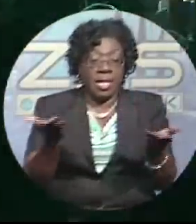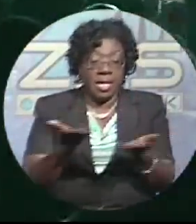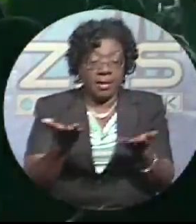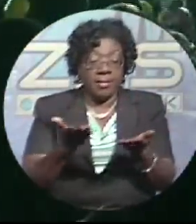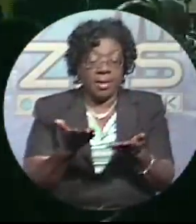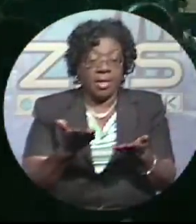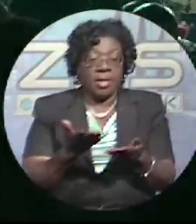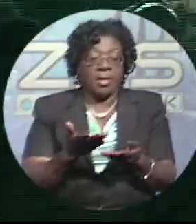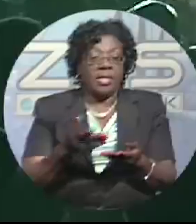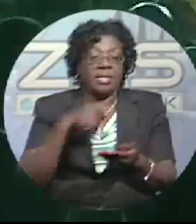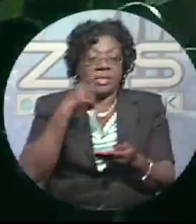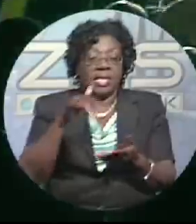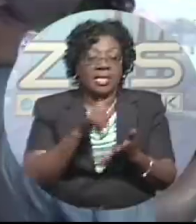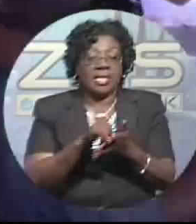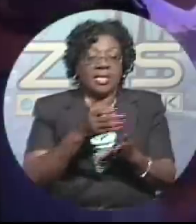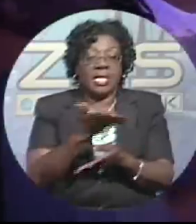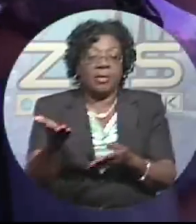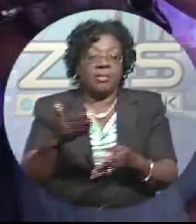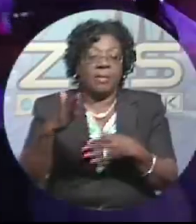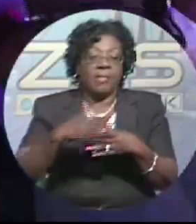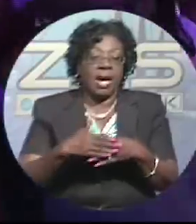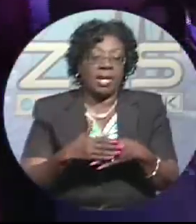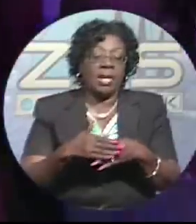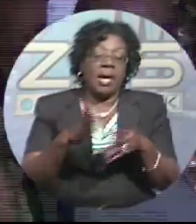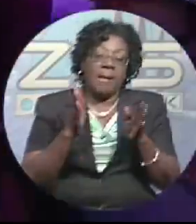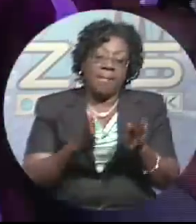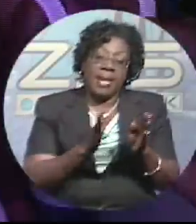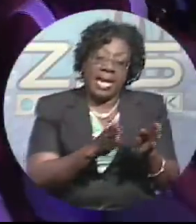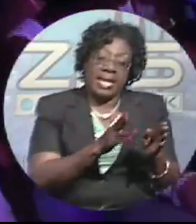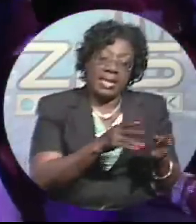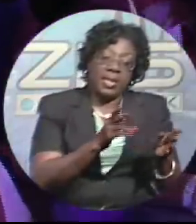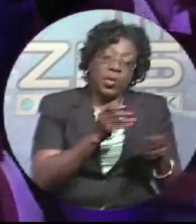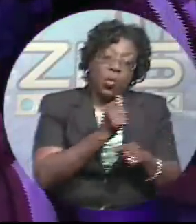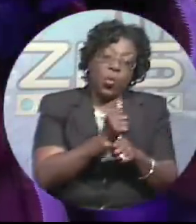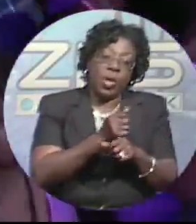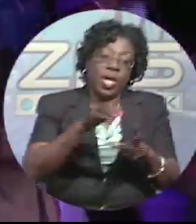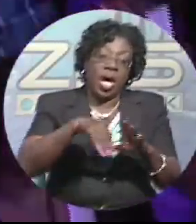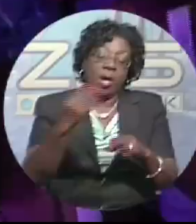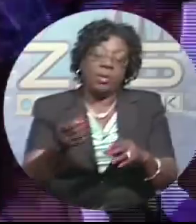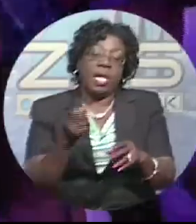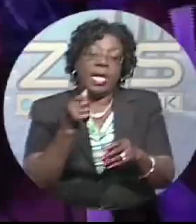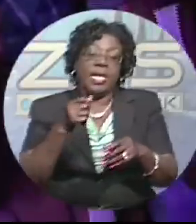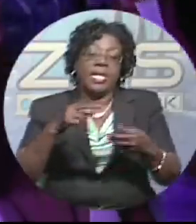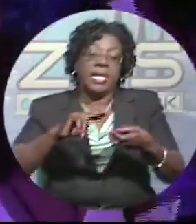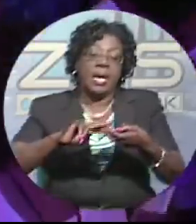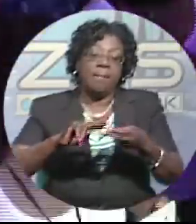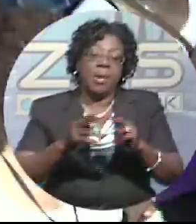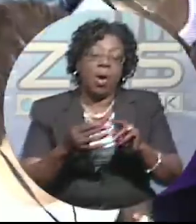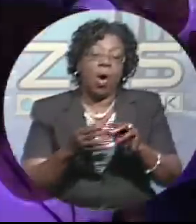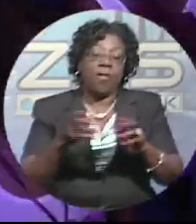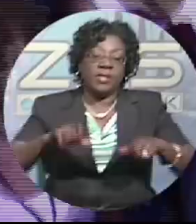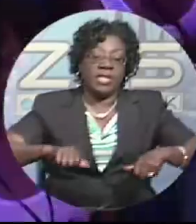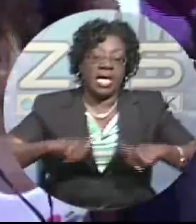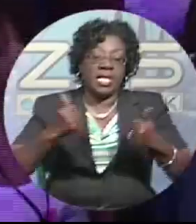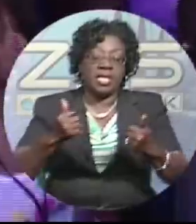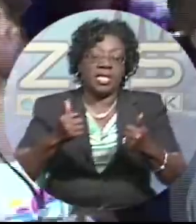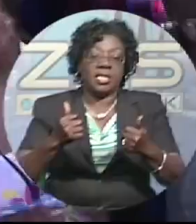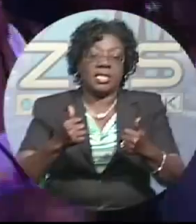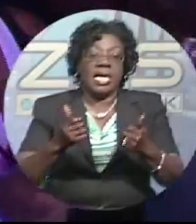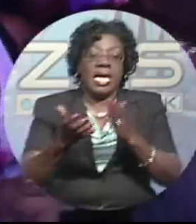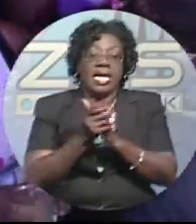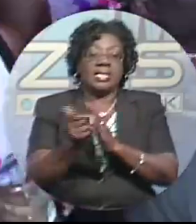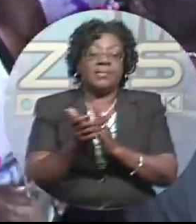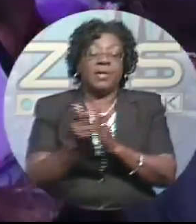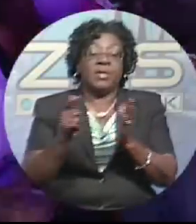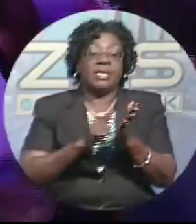yet, Major says they will be back at the drawing board to work out a number of challenges experienced this year. Several